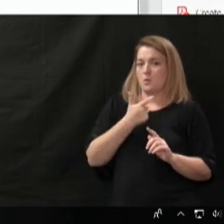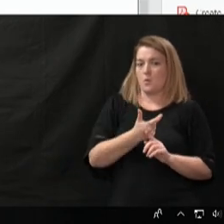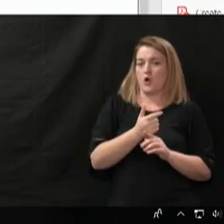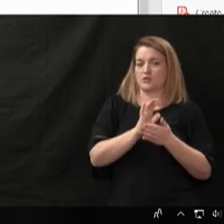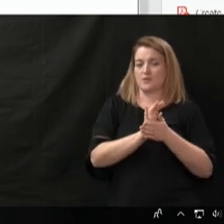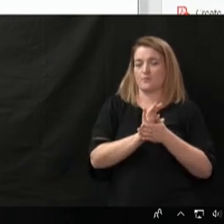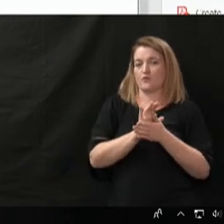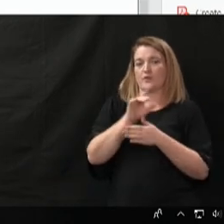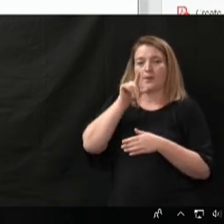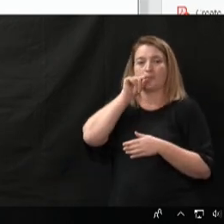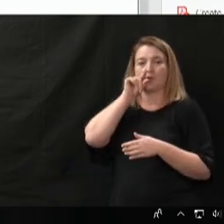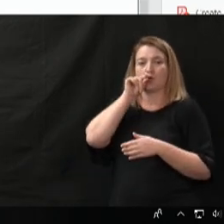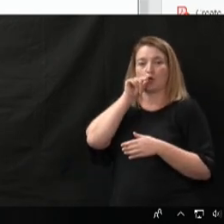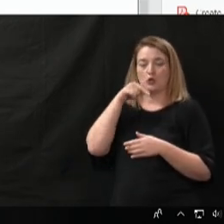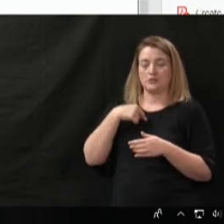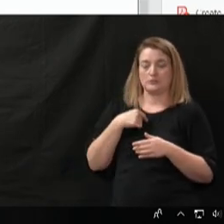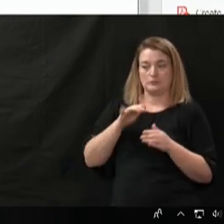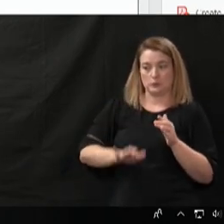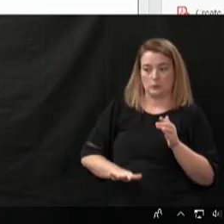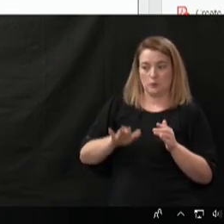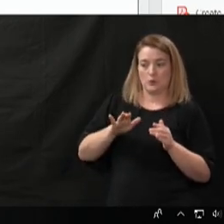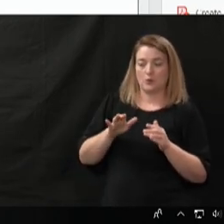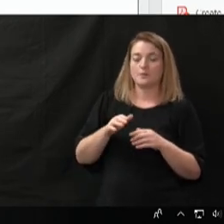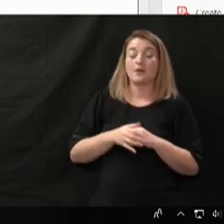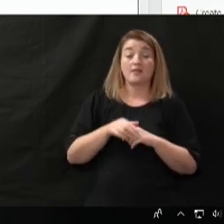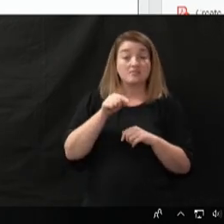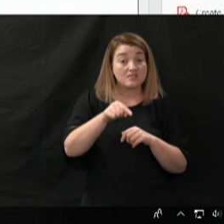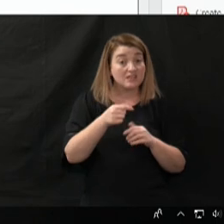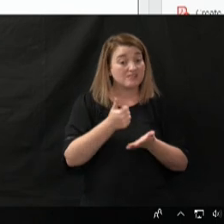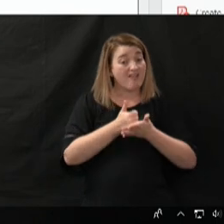informs us doing morphology with kids.